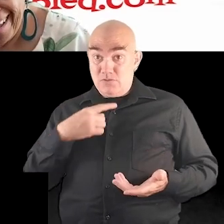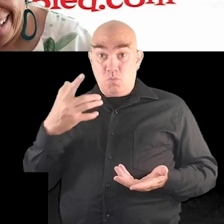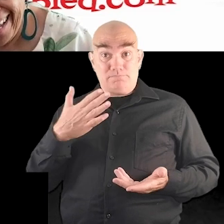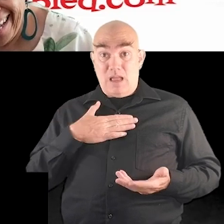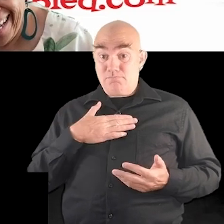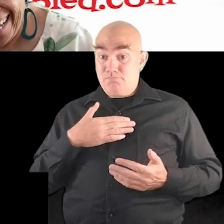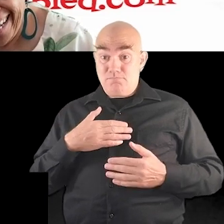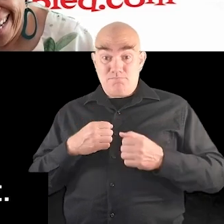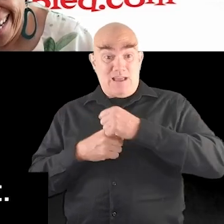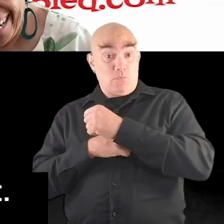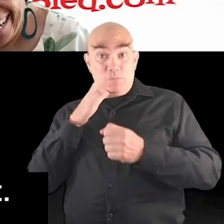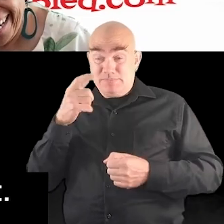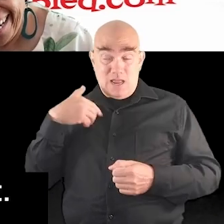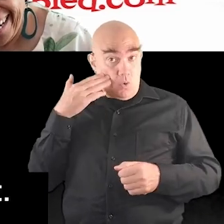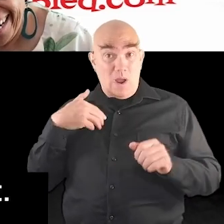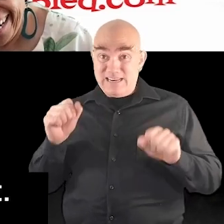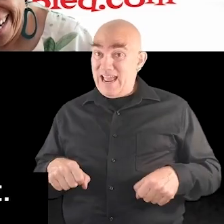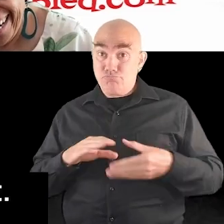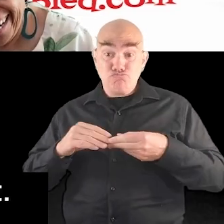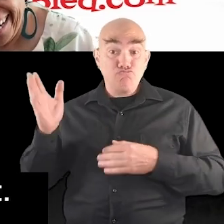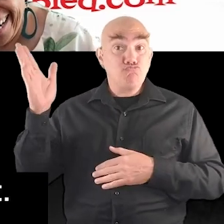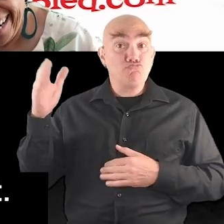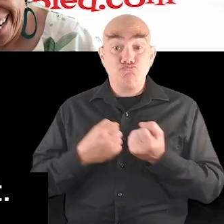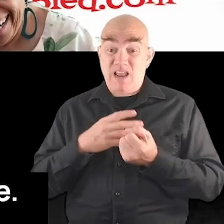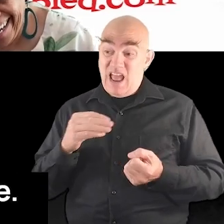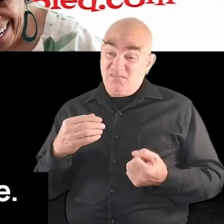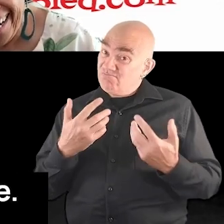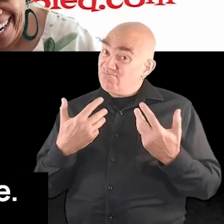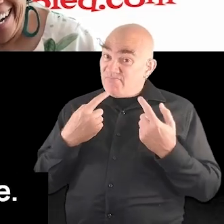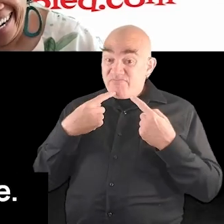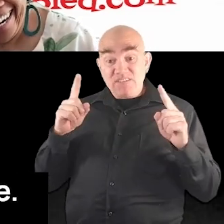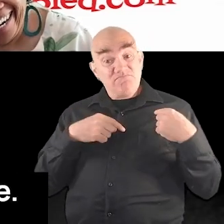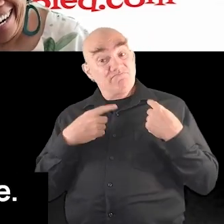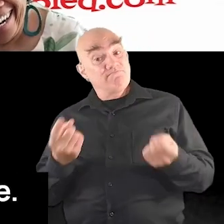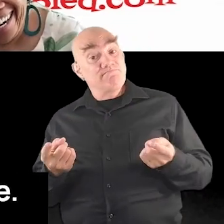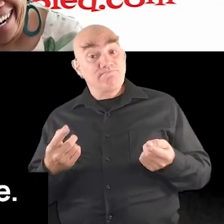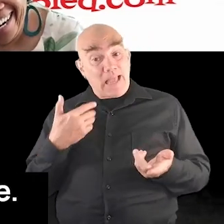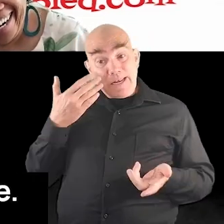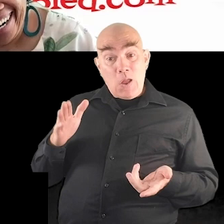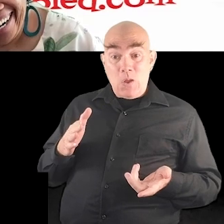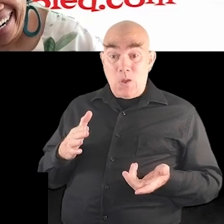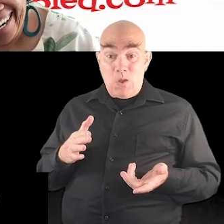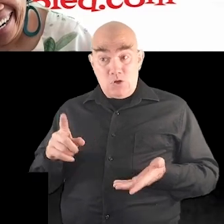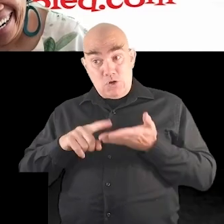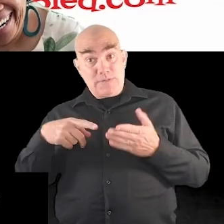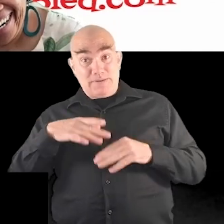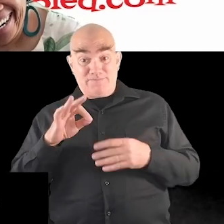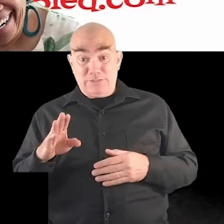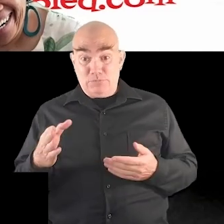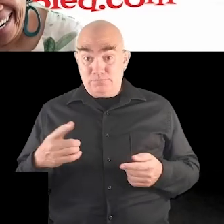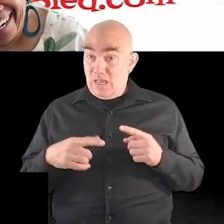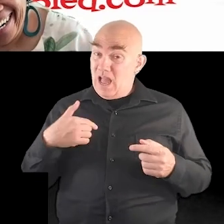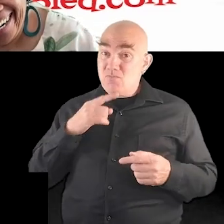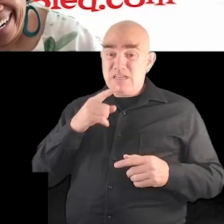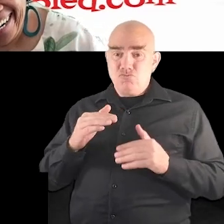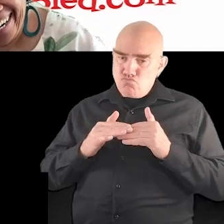I said this is what my platform will be because I know I can do it, and I've been very effective. I don't know if you look me up on